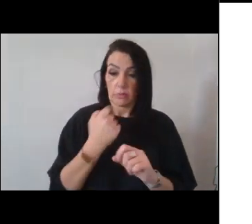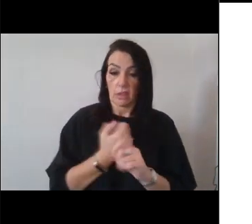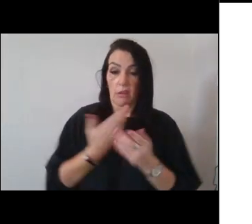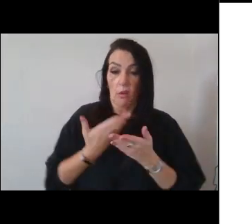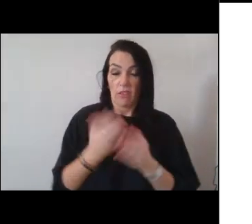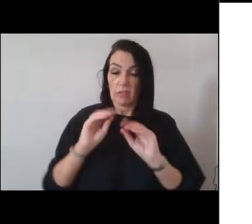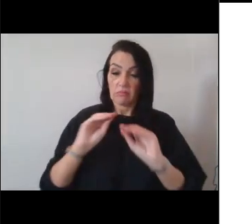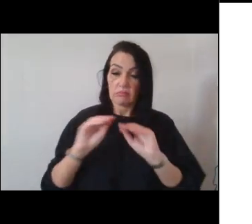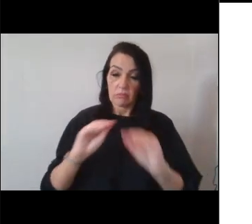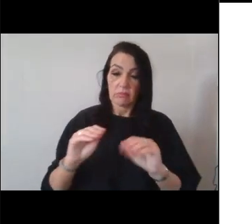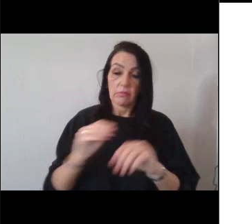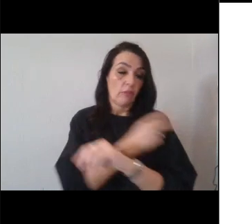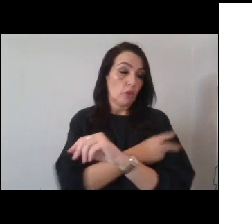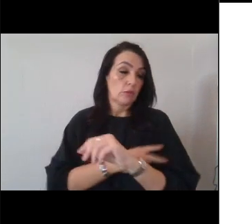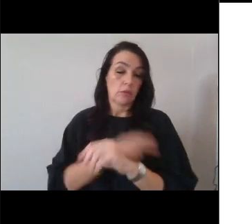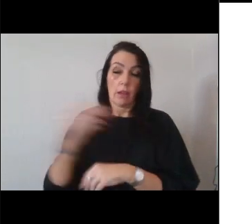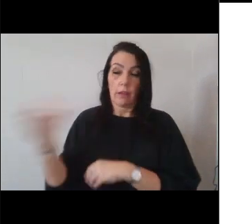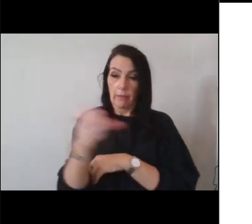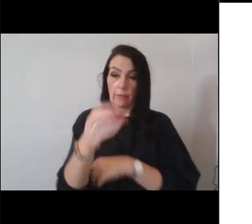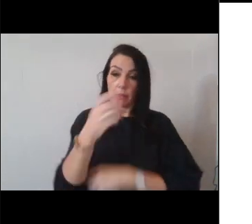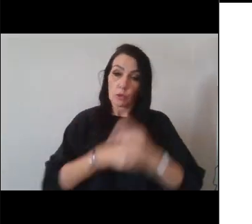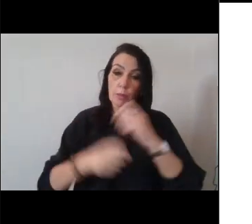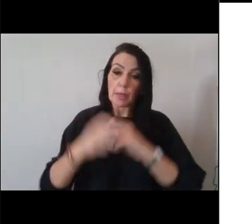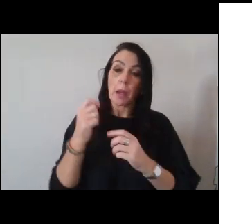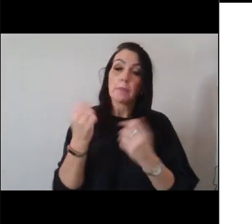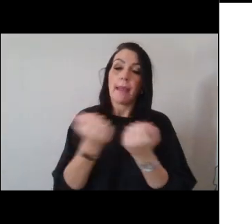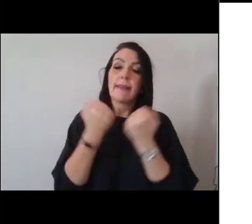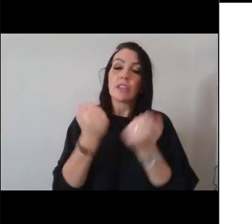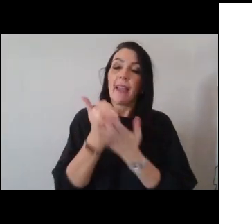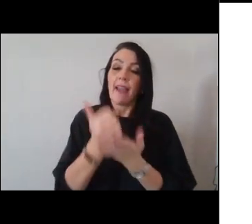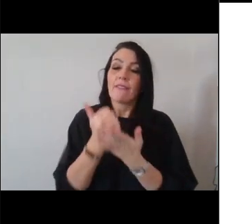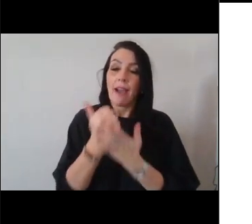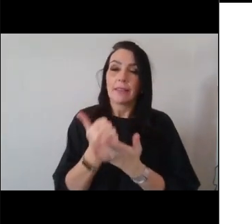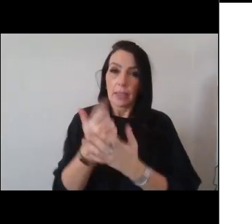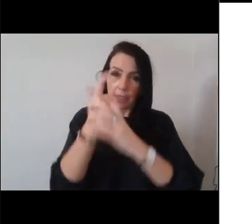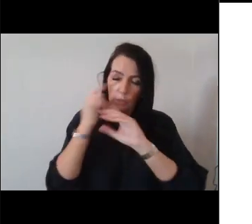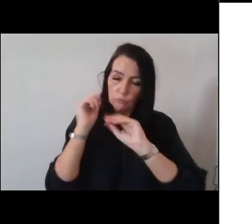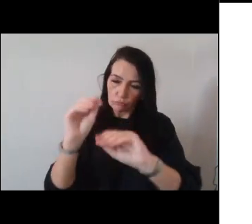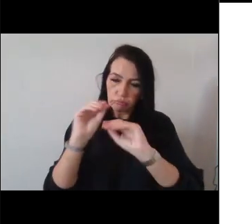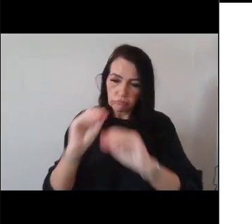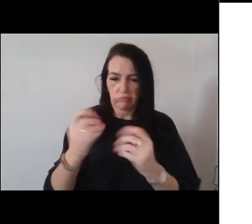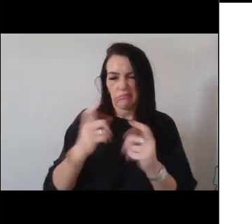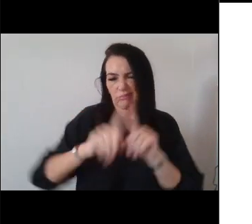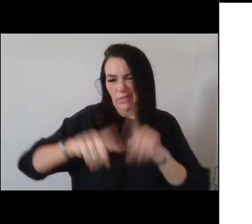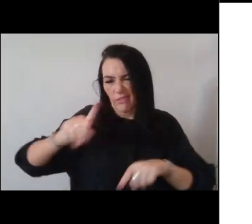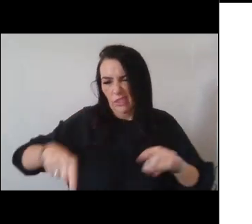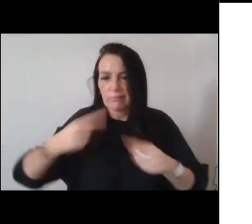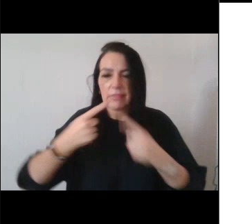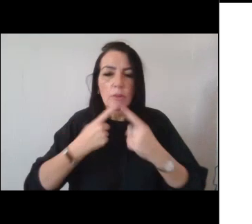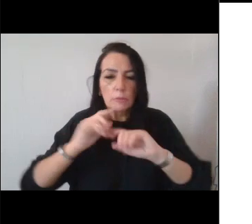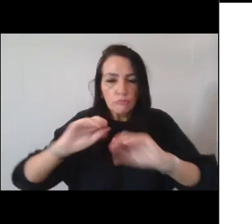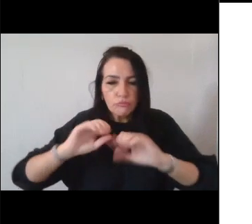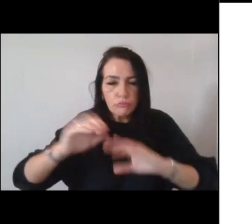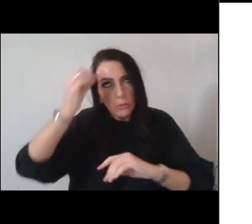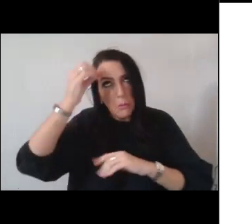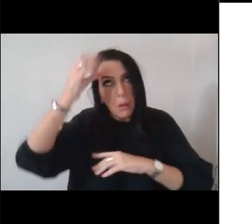by offering training to become energy advisors with different kind of levels of technical knowledge. And this can be a great way to actually engage customers